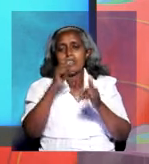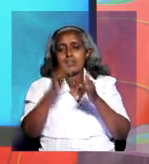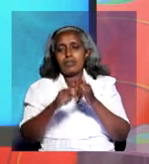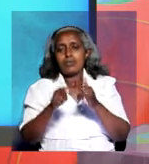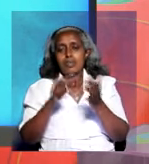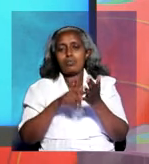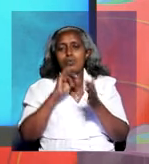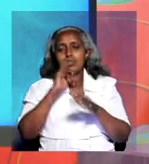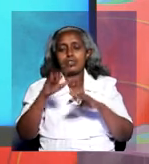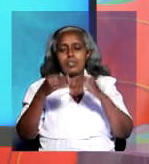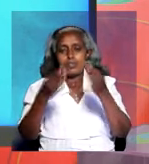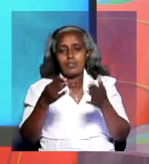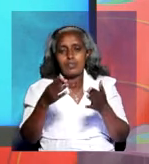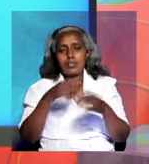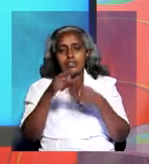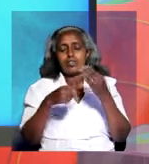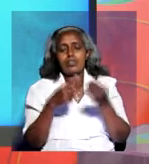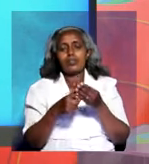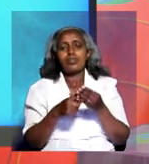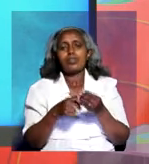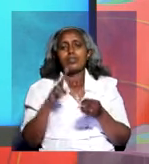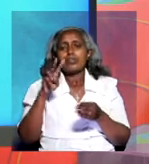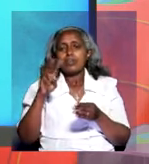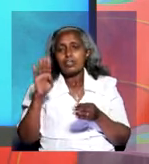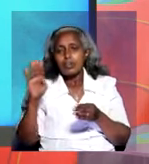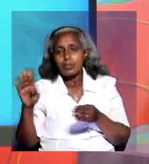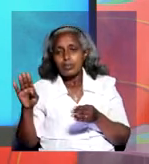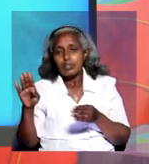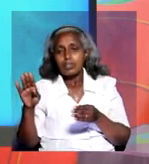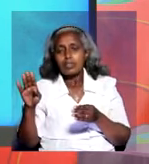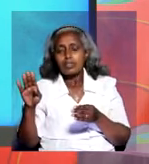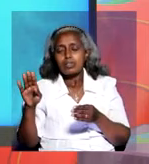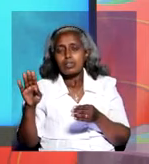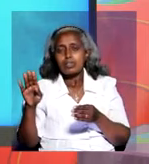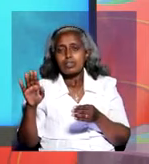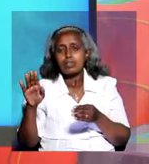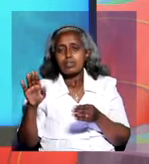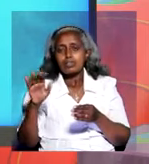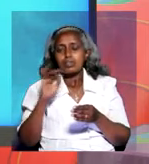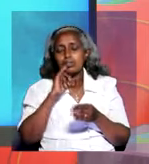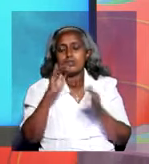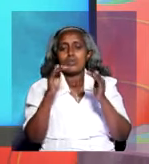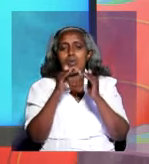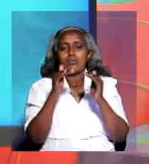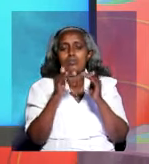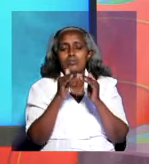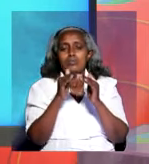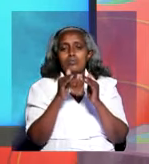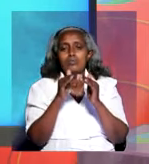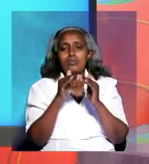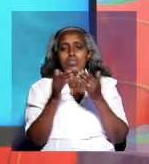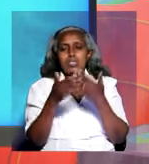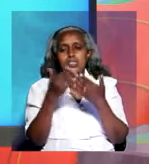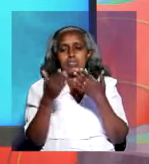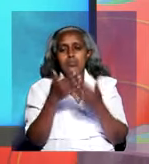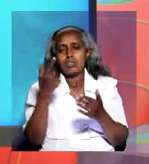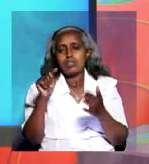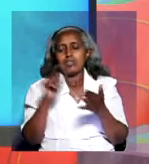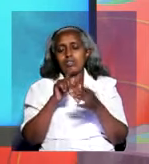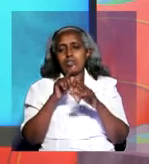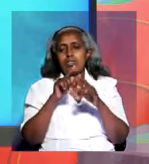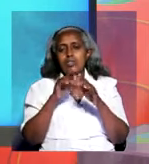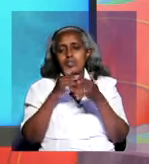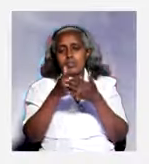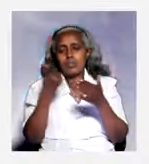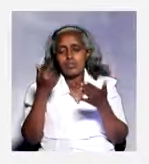is given. Therefore, vector B, this is equal to, it's simply the difference